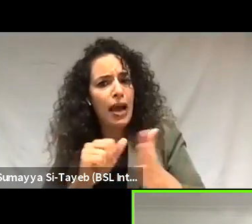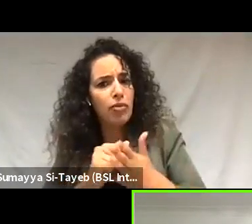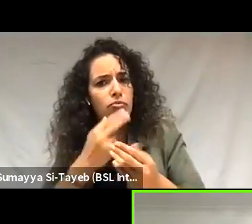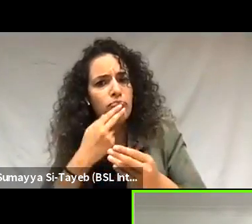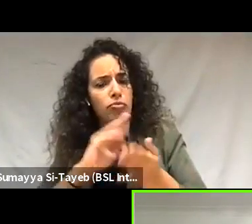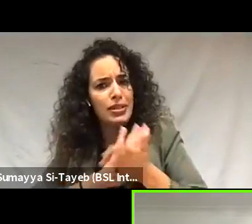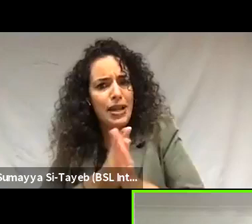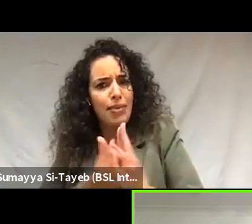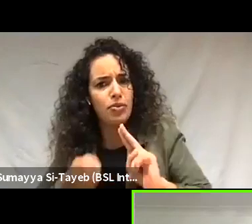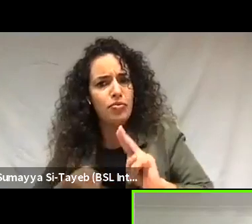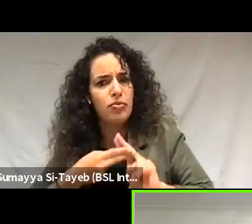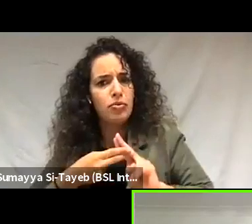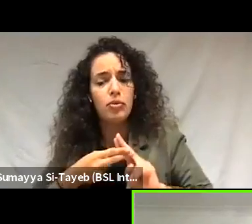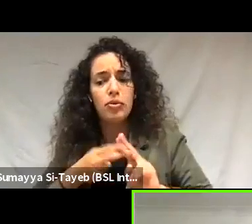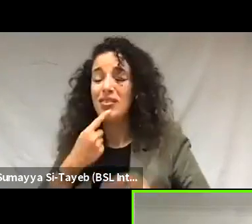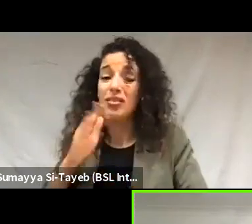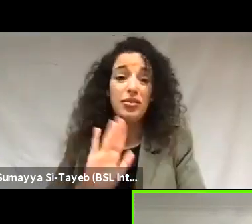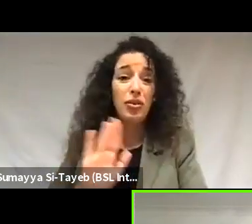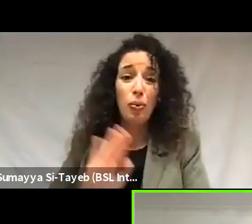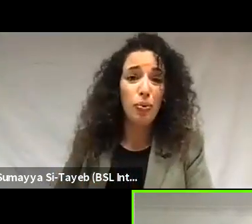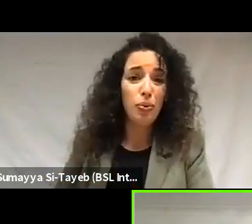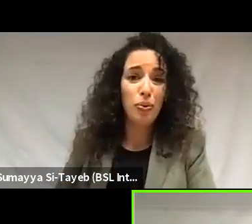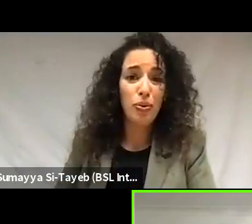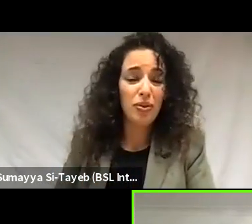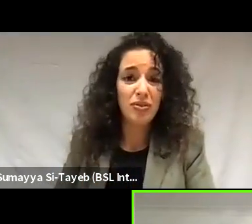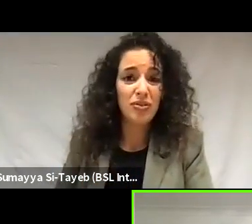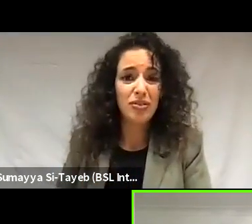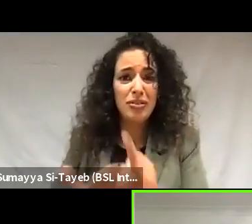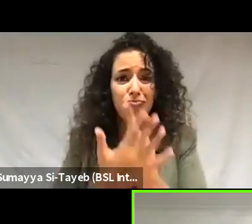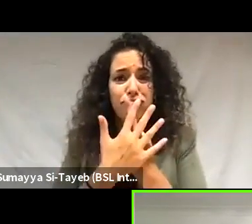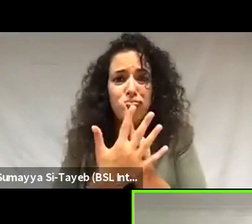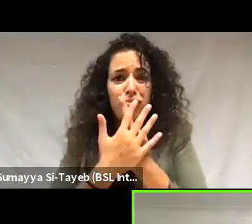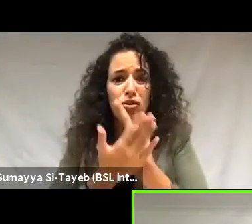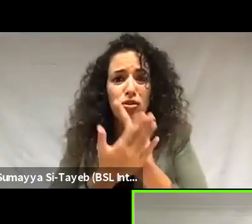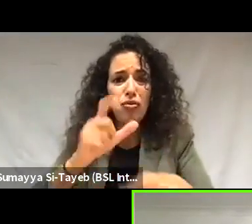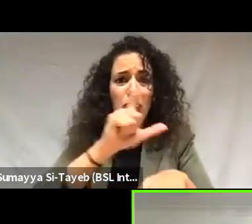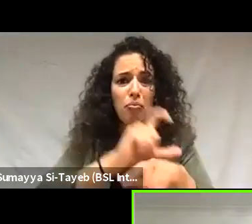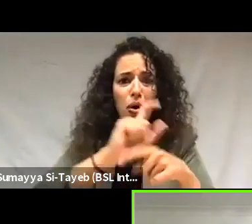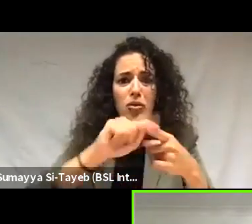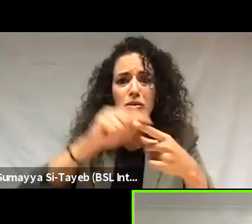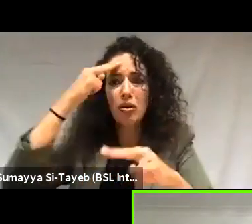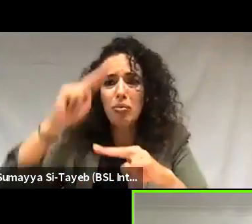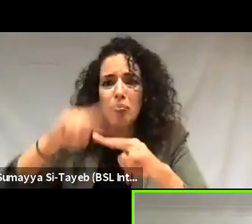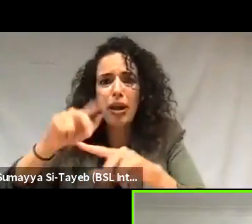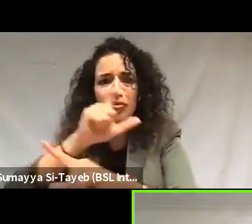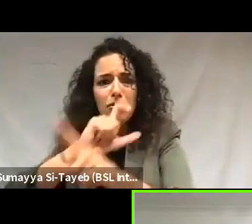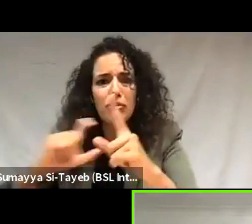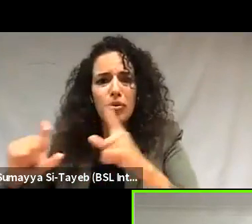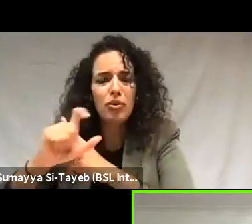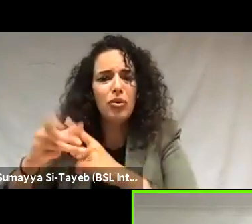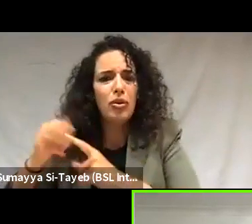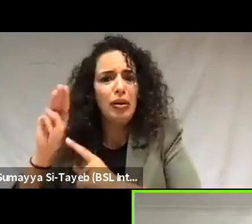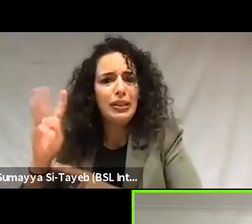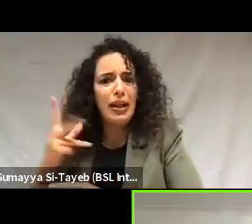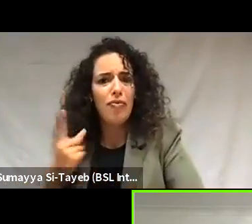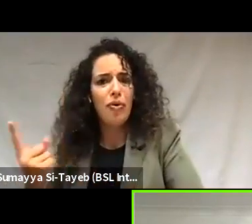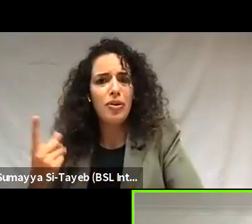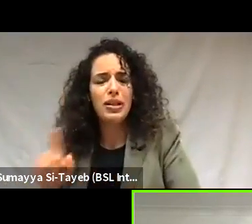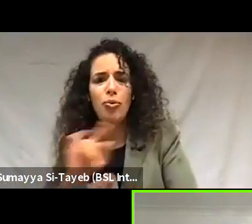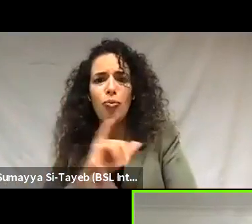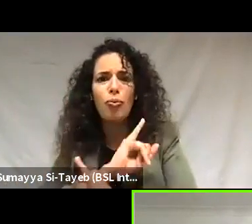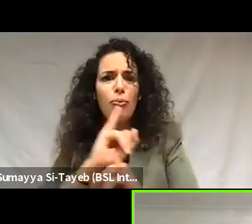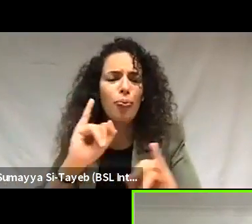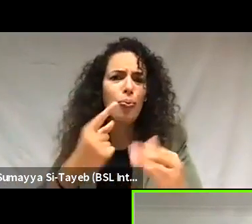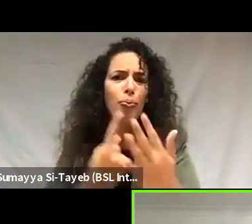on Scouts group, the volunteers, the parents and the mosque, as a result of this article was immense. Whilst the